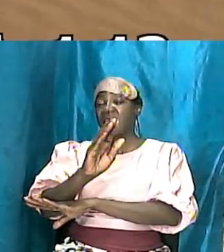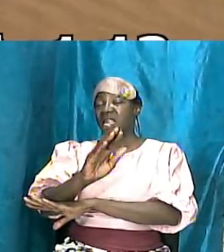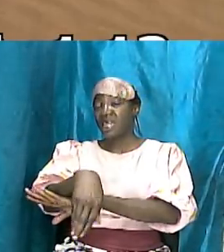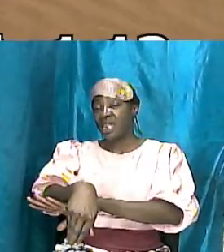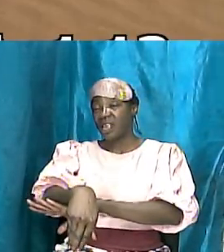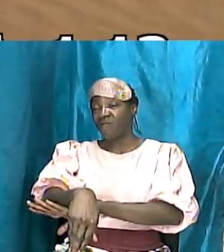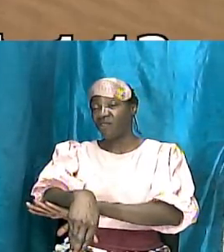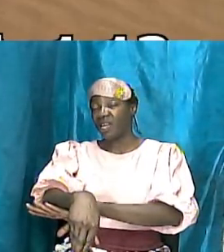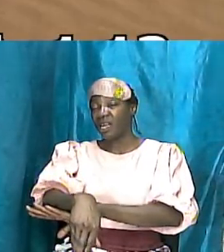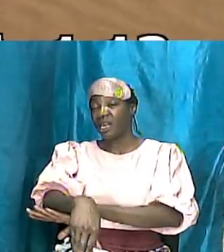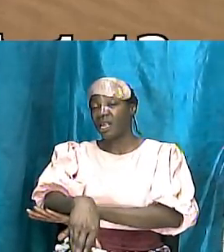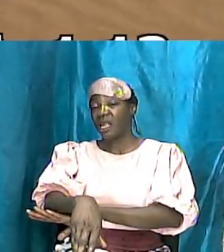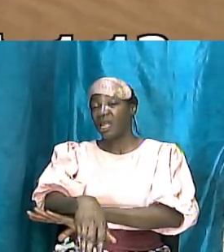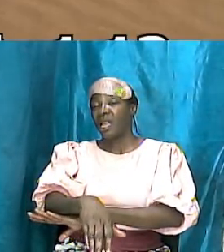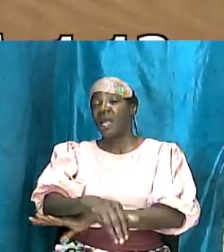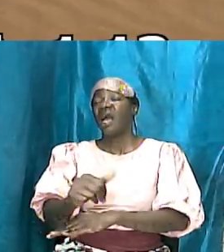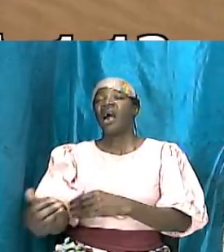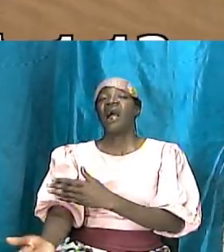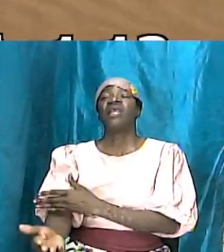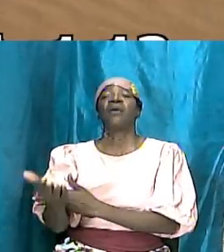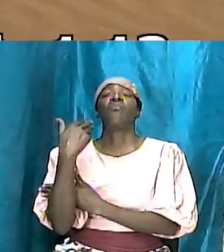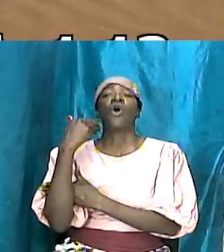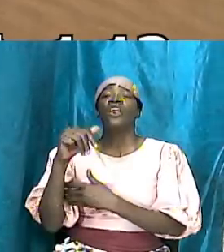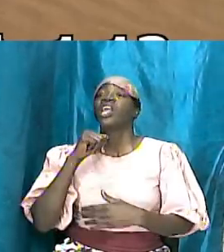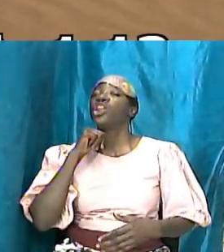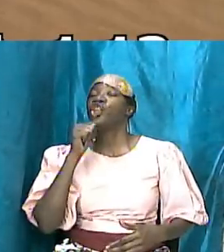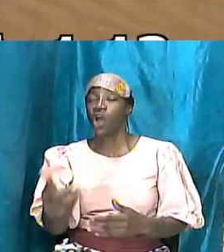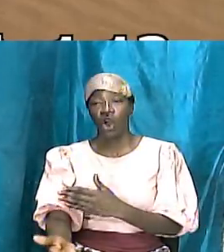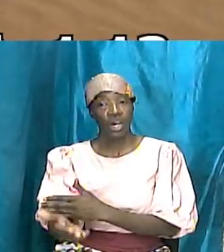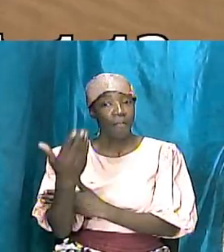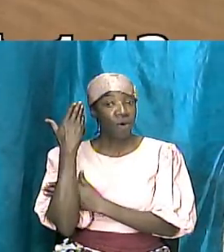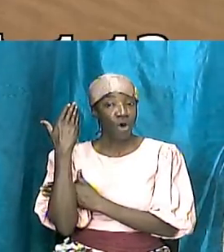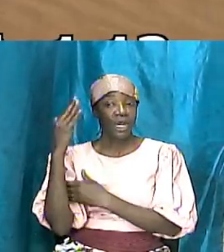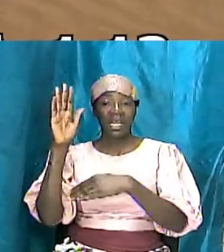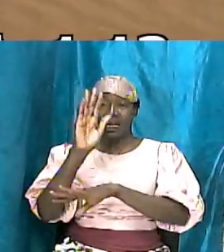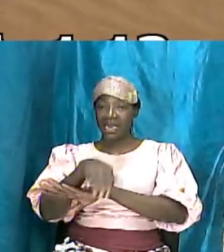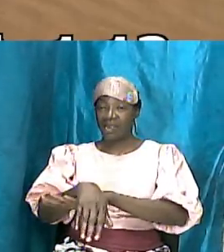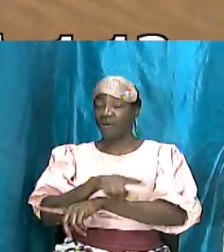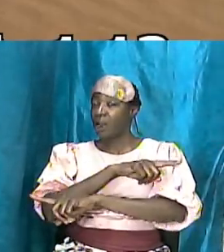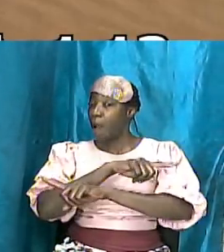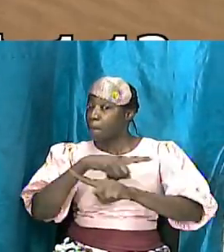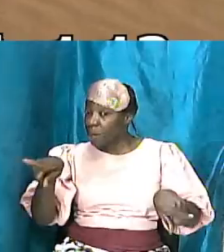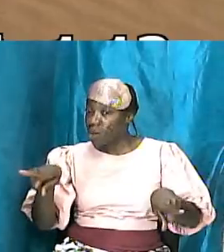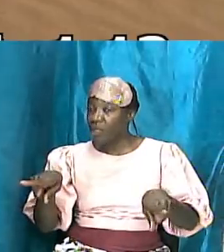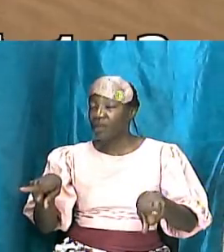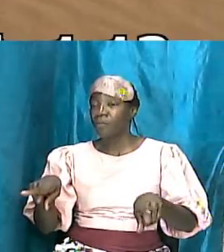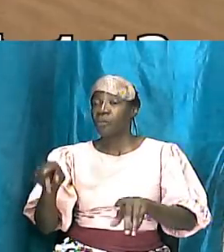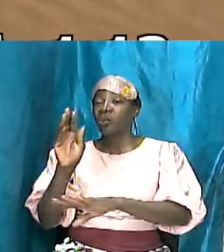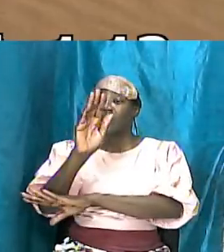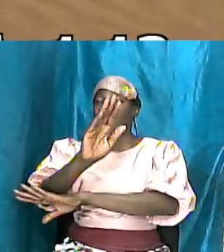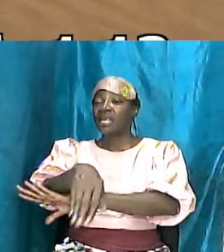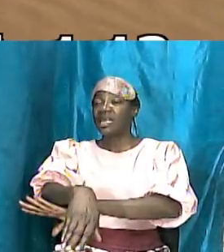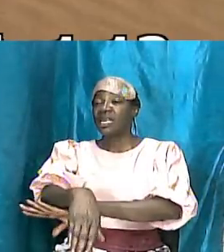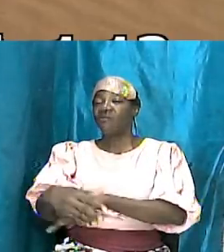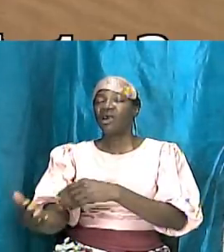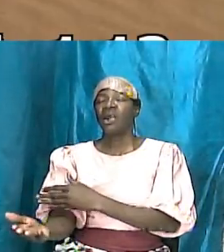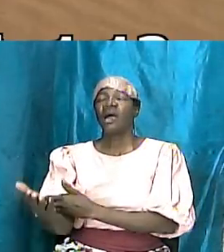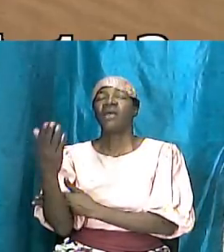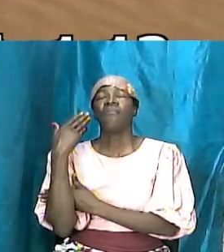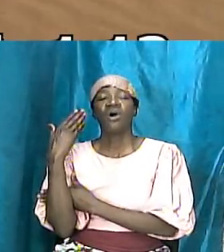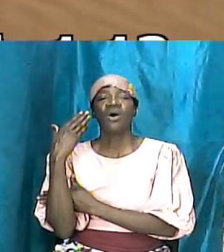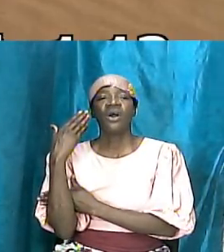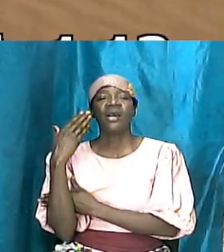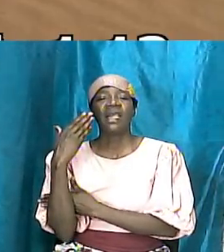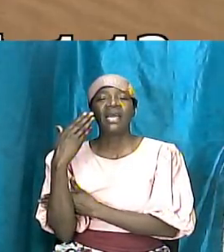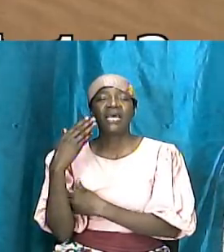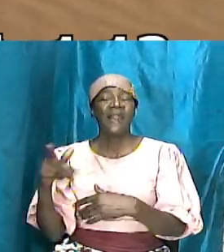the morning and the evening. The evening and the morning was the first day. The evening and the morning was